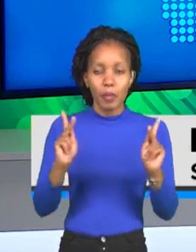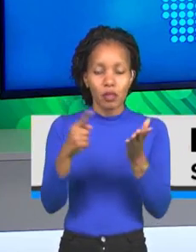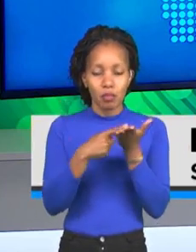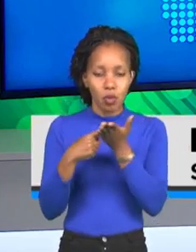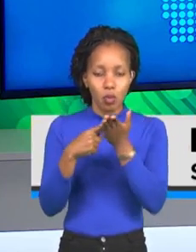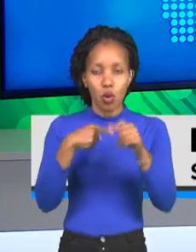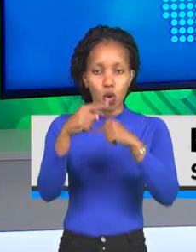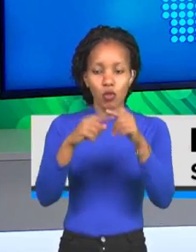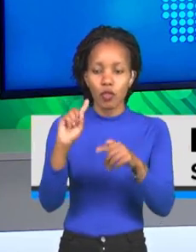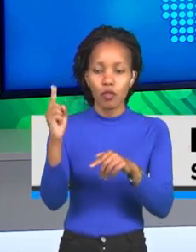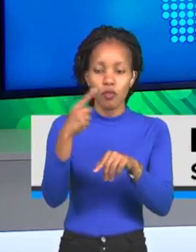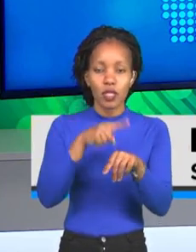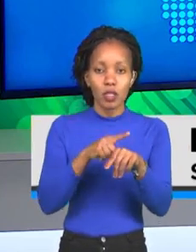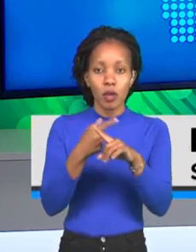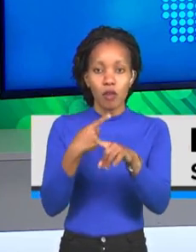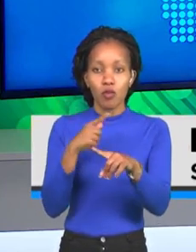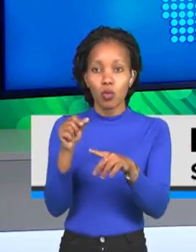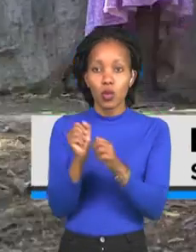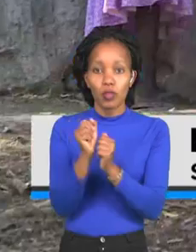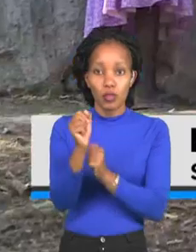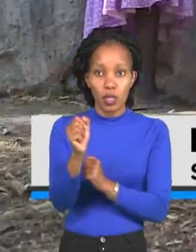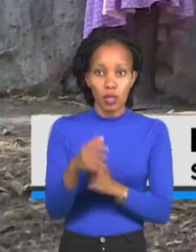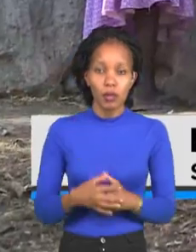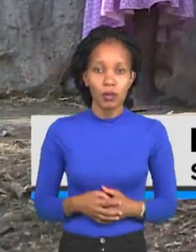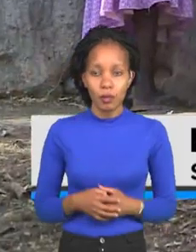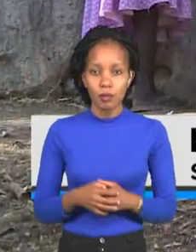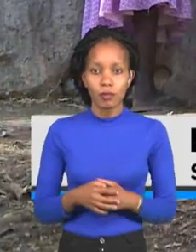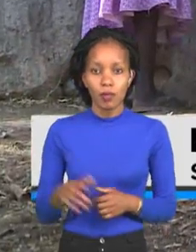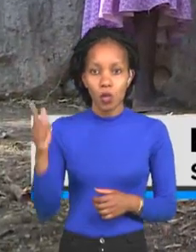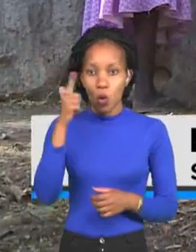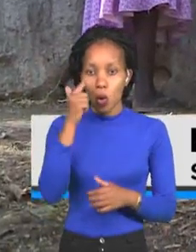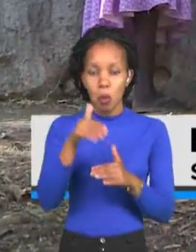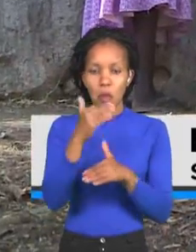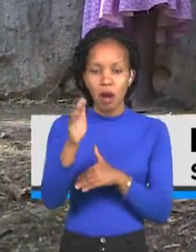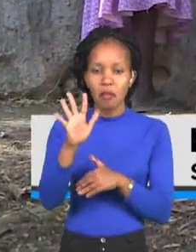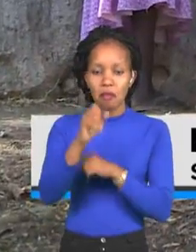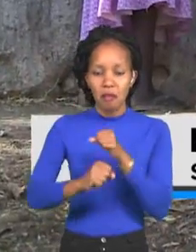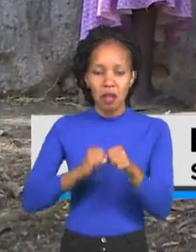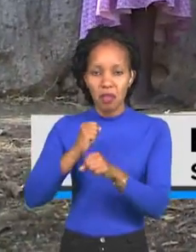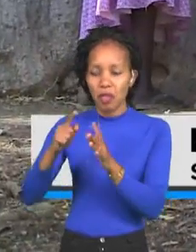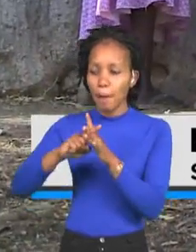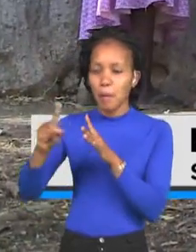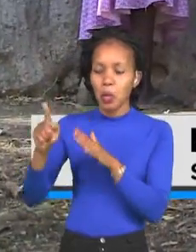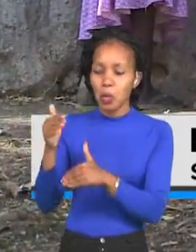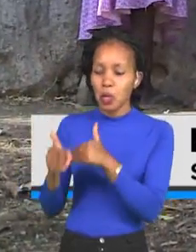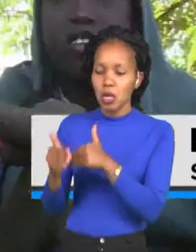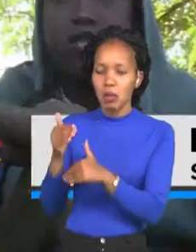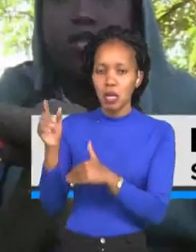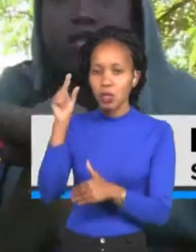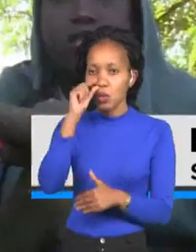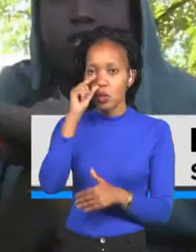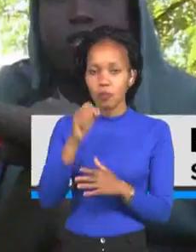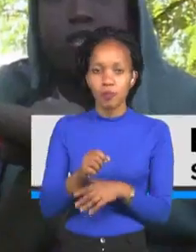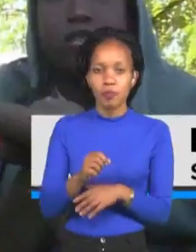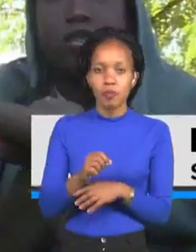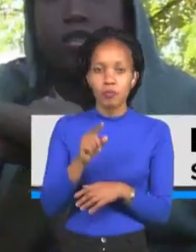for the first time since 2015. Back home after 5 years in exile in neighbouring Sudan. Chol